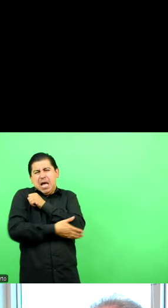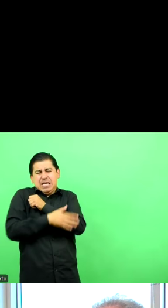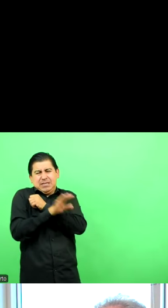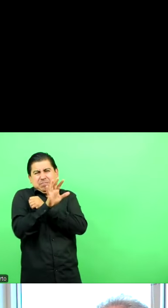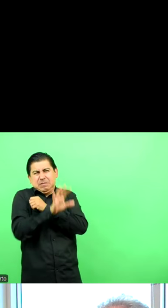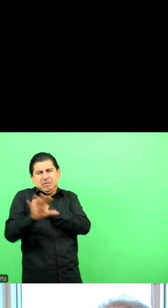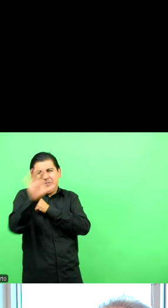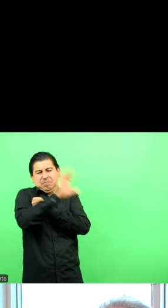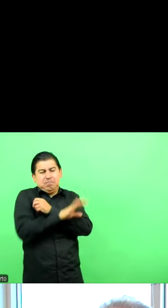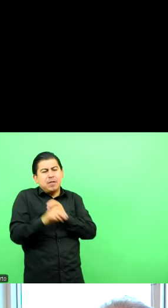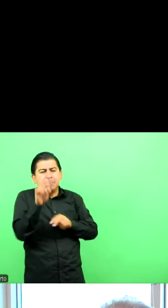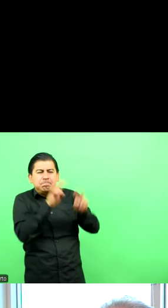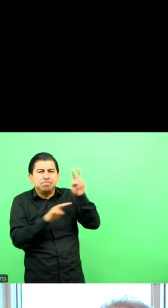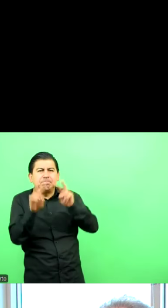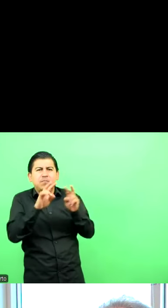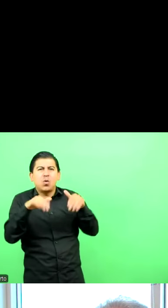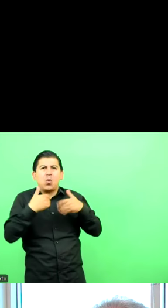with disability are not